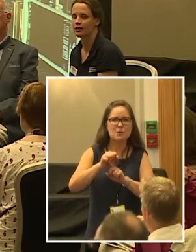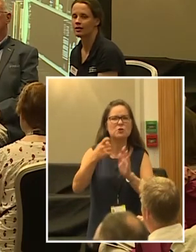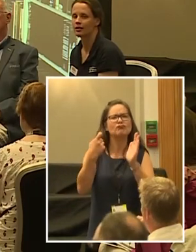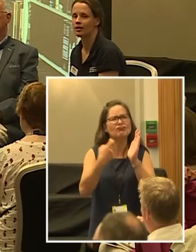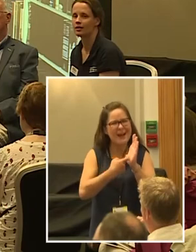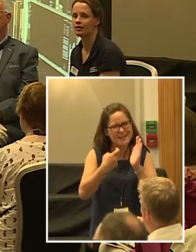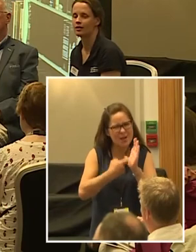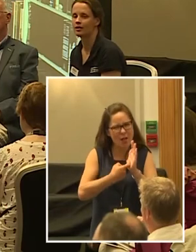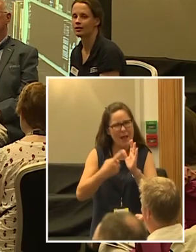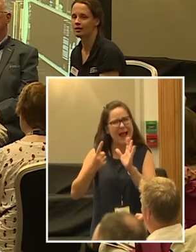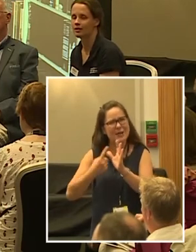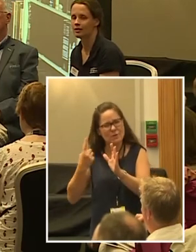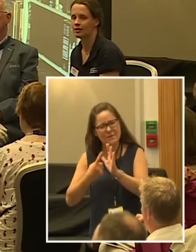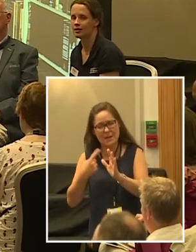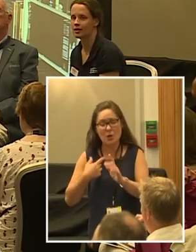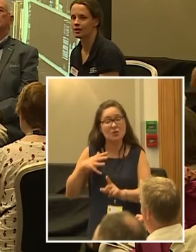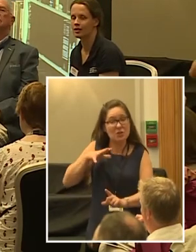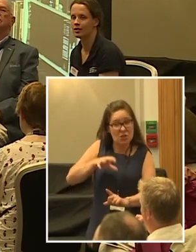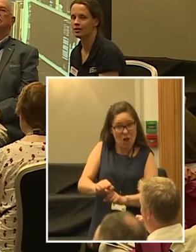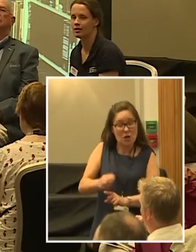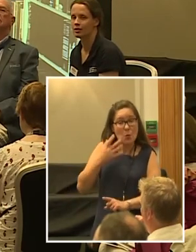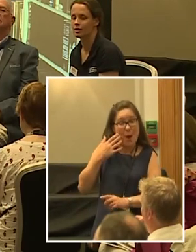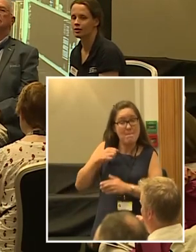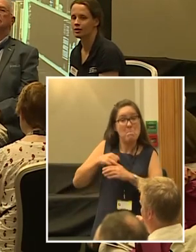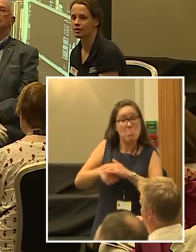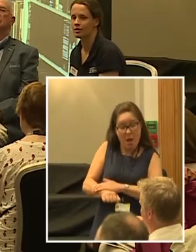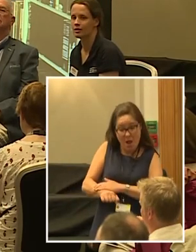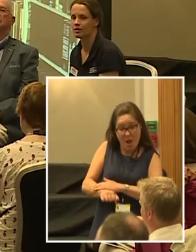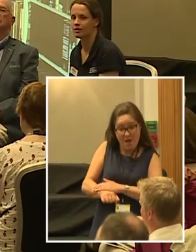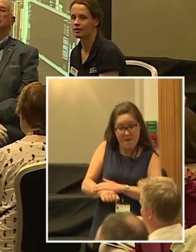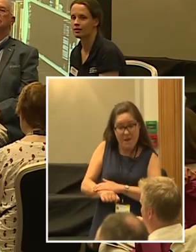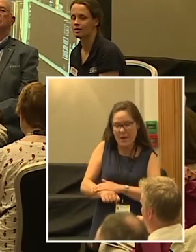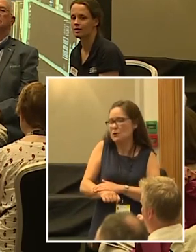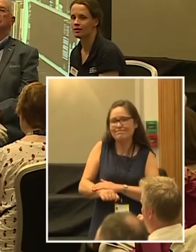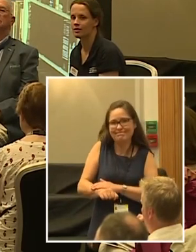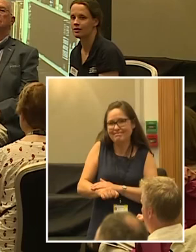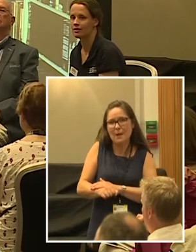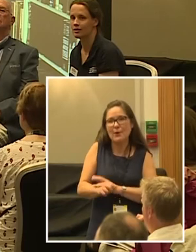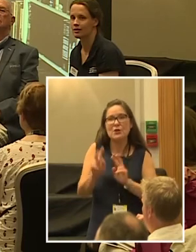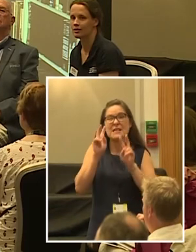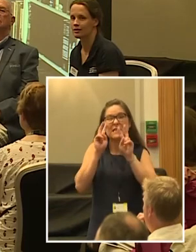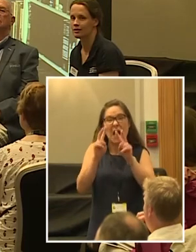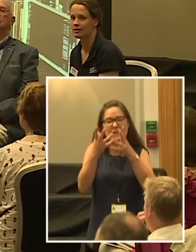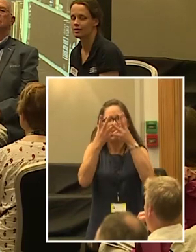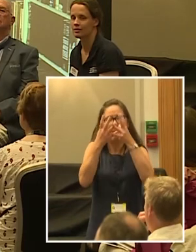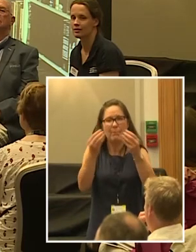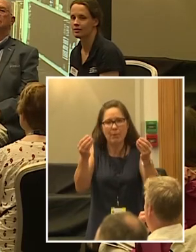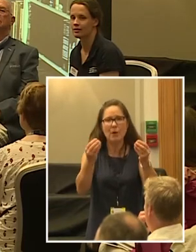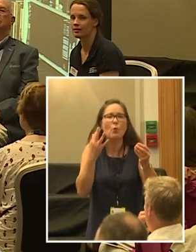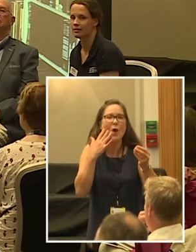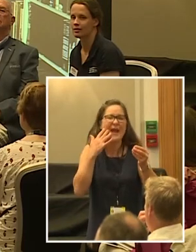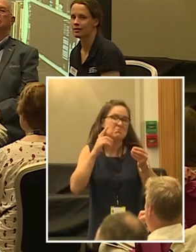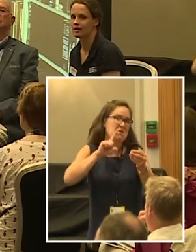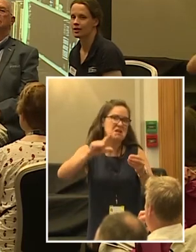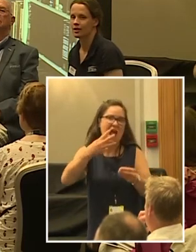diagnosed from birth, but I didn't actually lose my sight to the level it is now till I was in my late 30s.